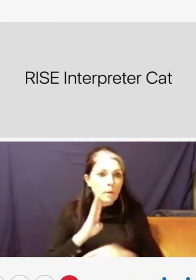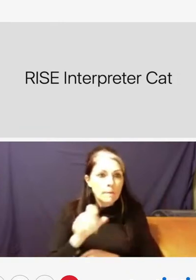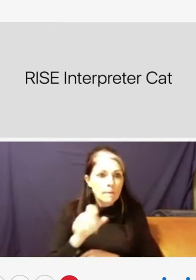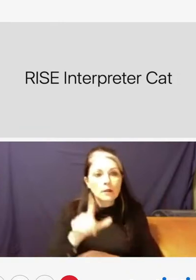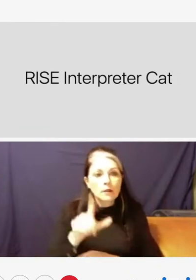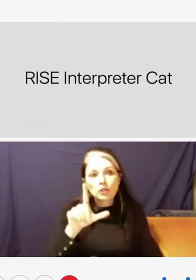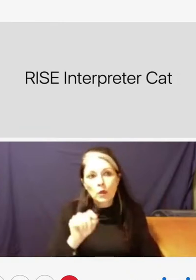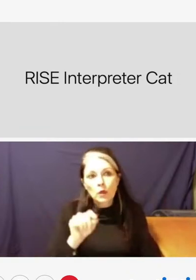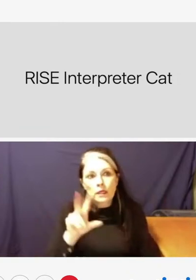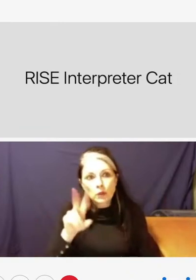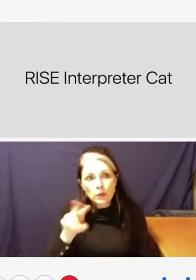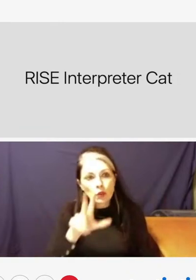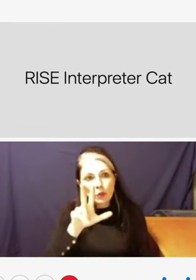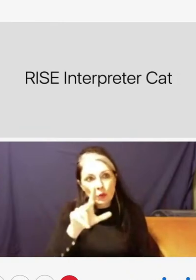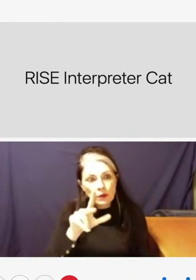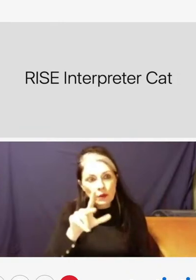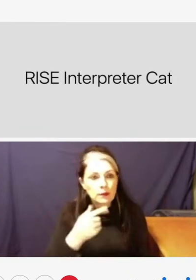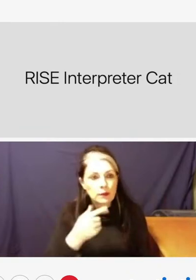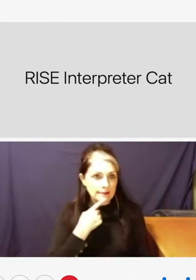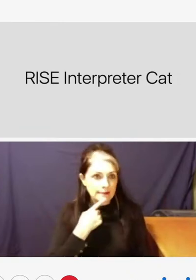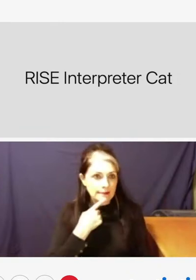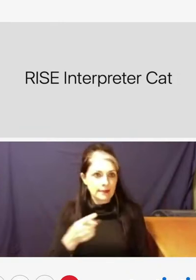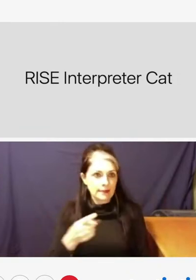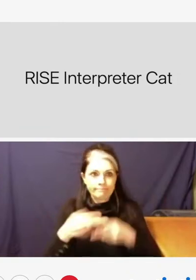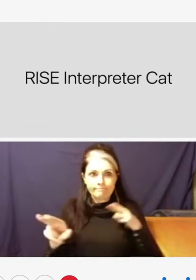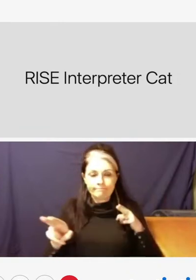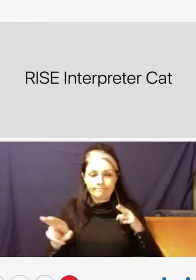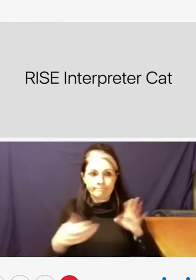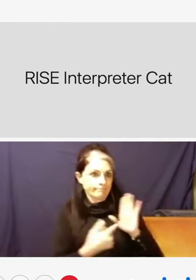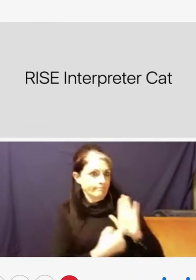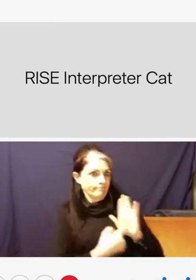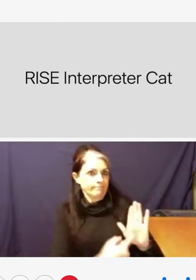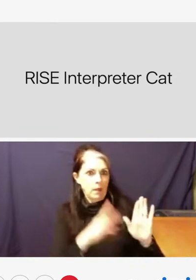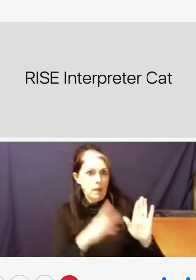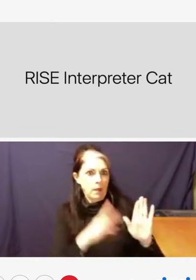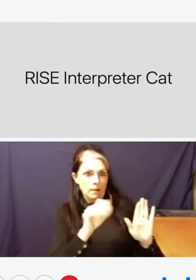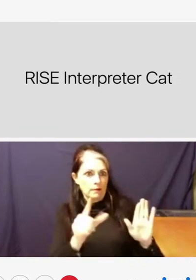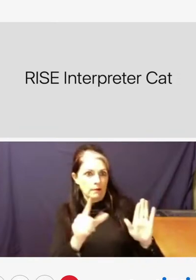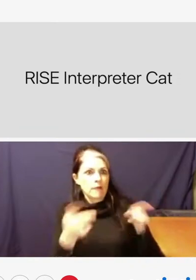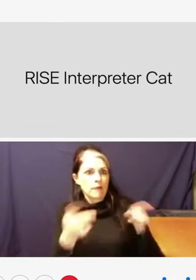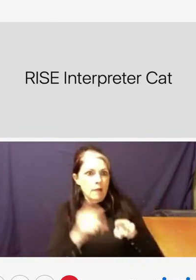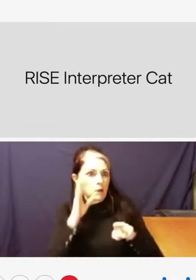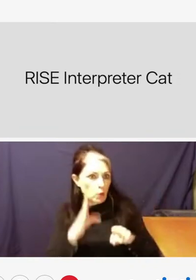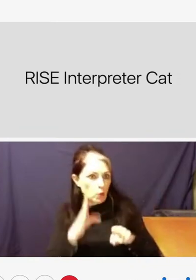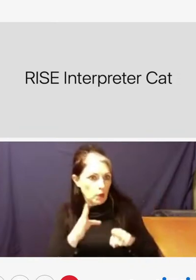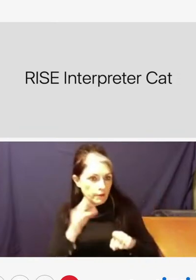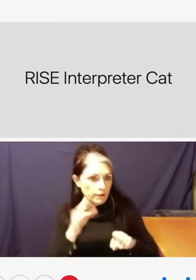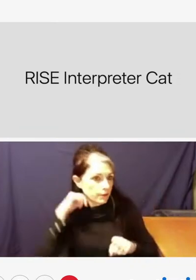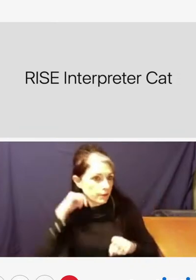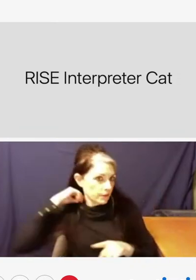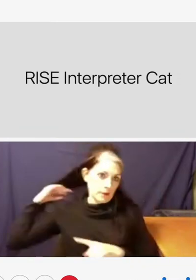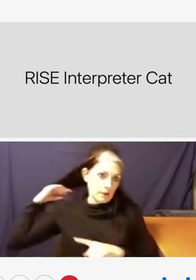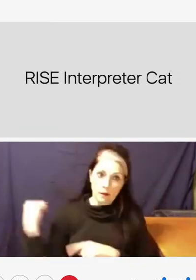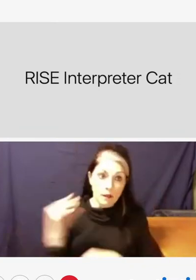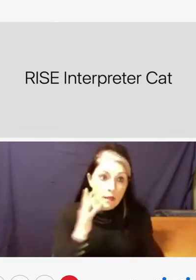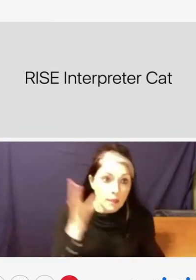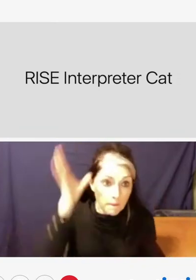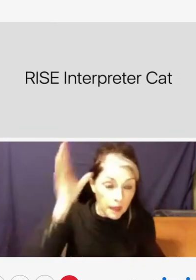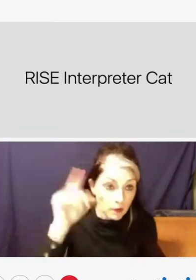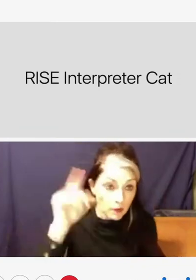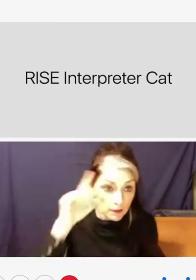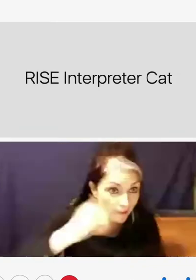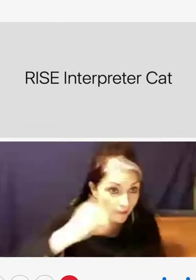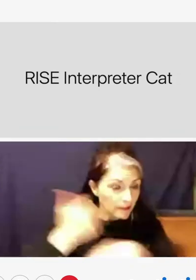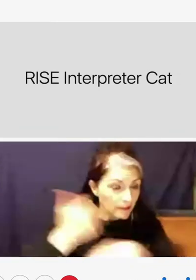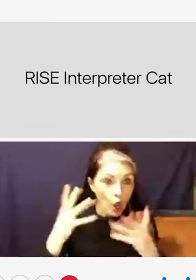saying here this is the bill it's coming because that way the parents mindsets already known instead of waiting until we